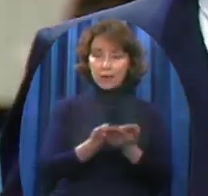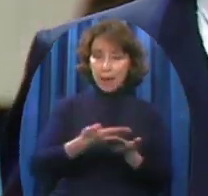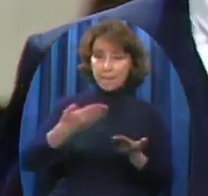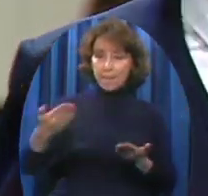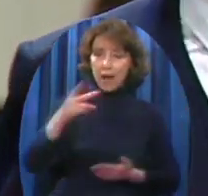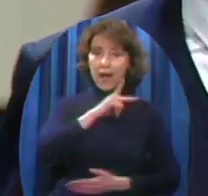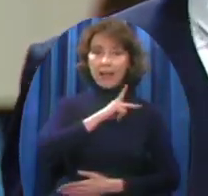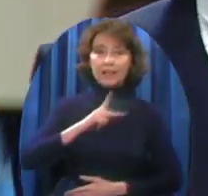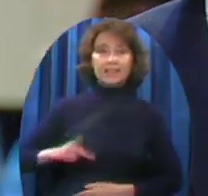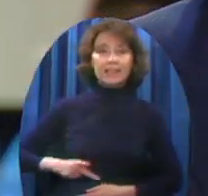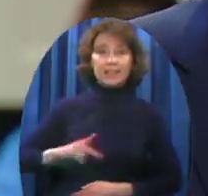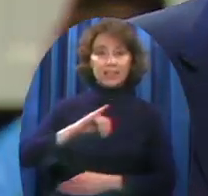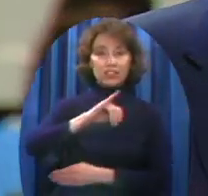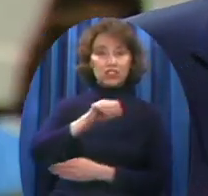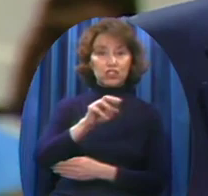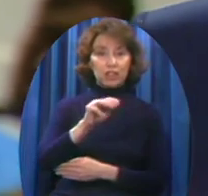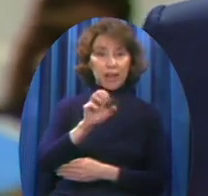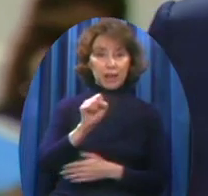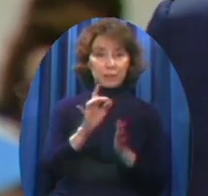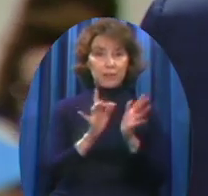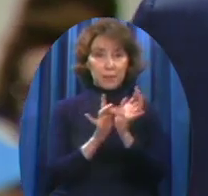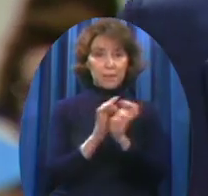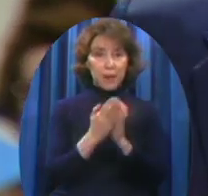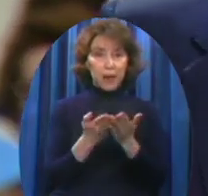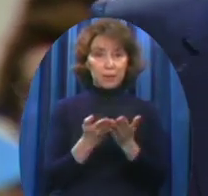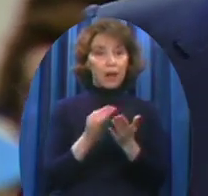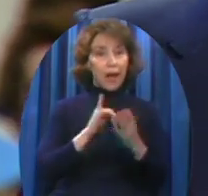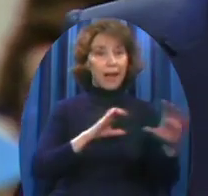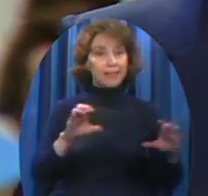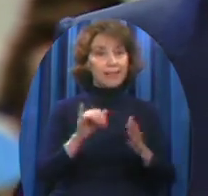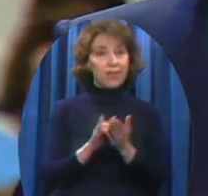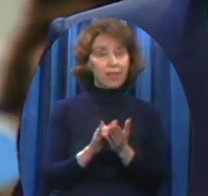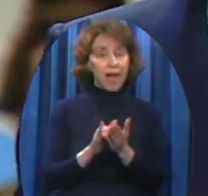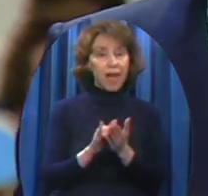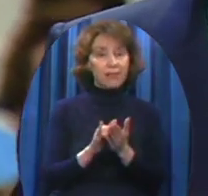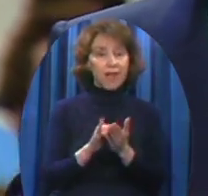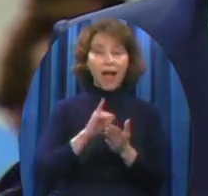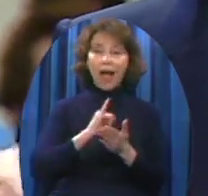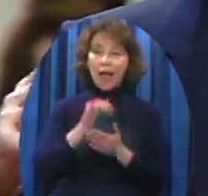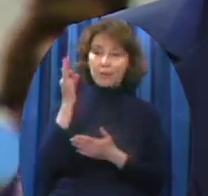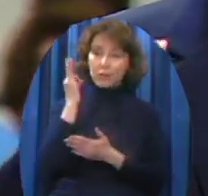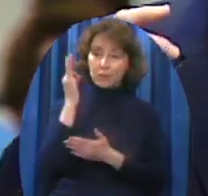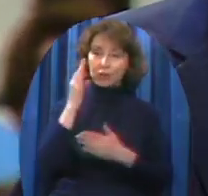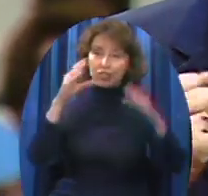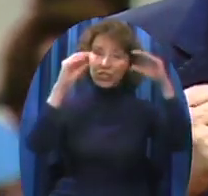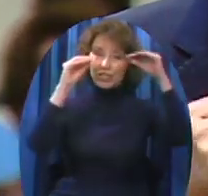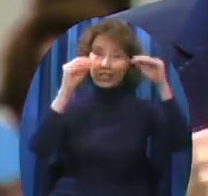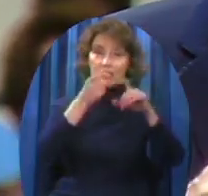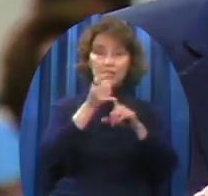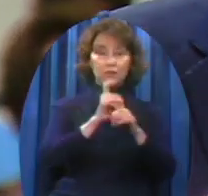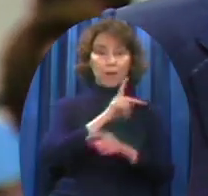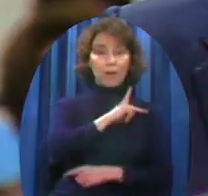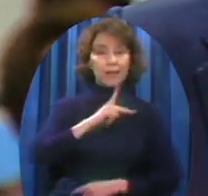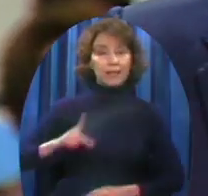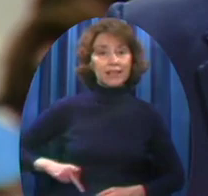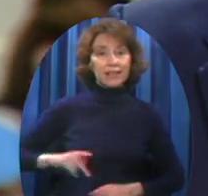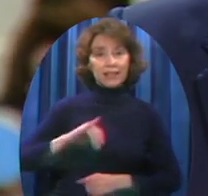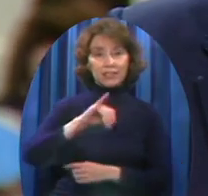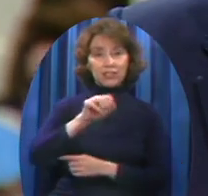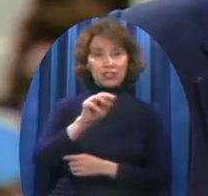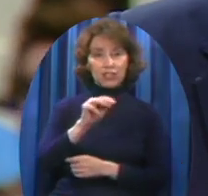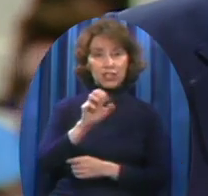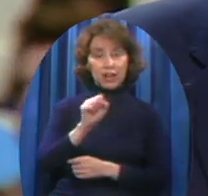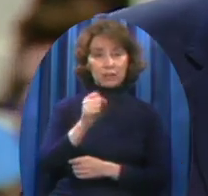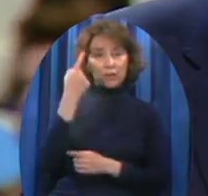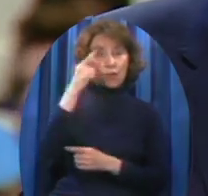James version of the Bible. I did that. And I've been teaching and preaching from one and reading and memorizing from one all these 30